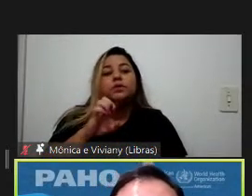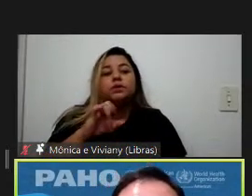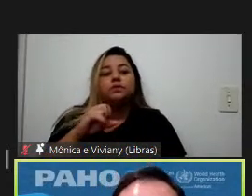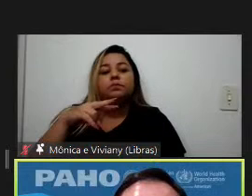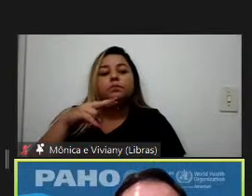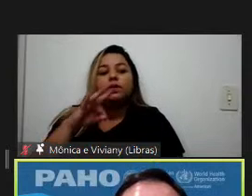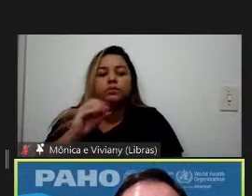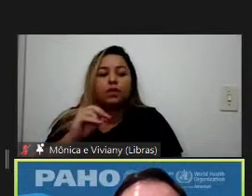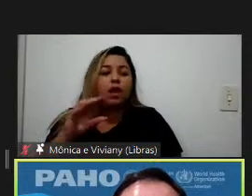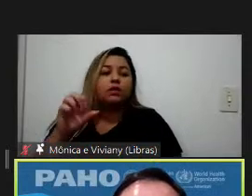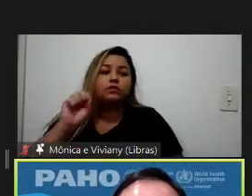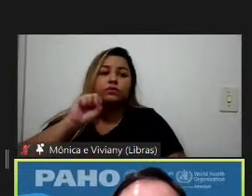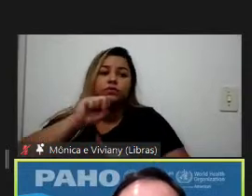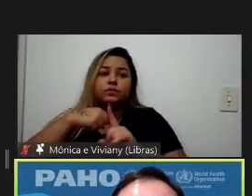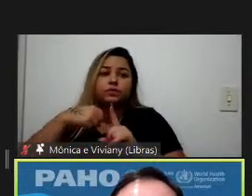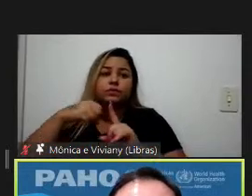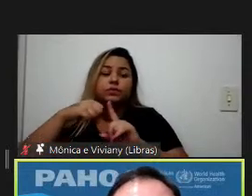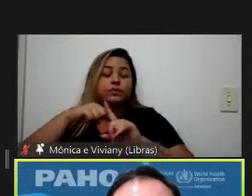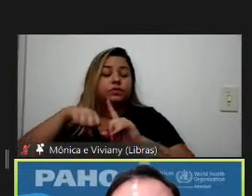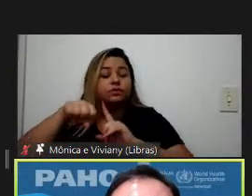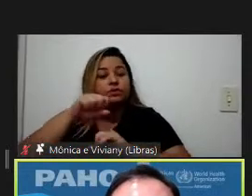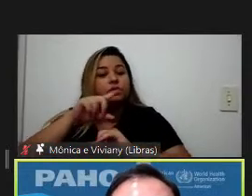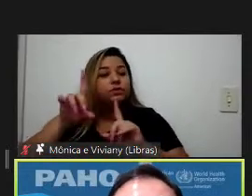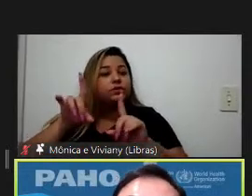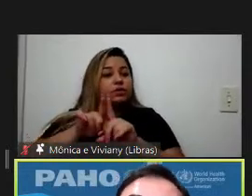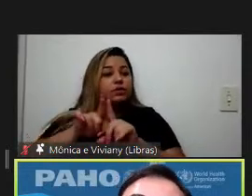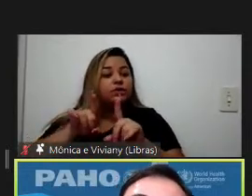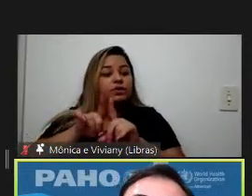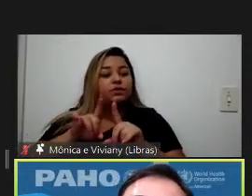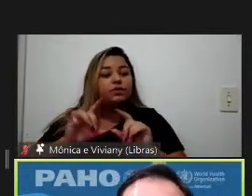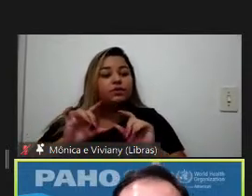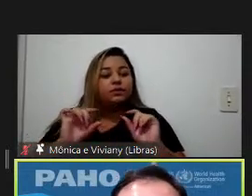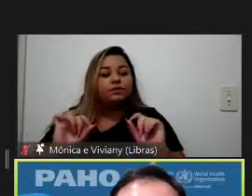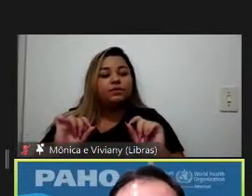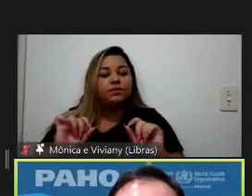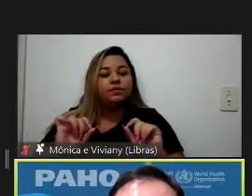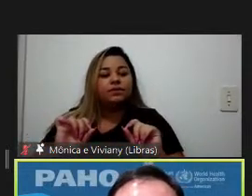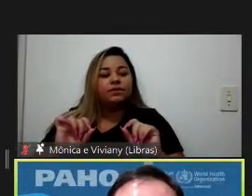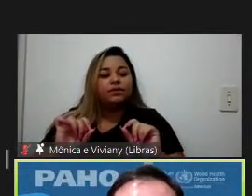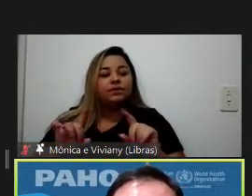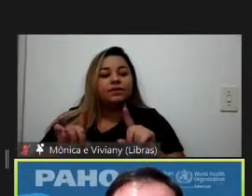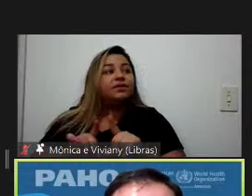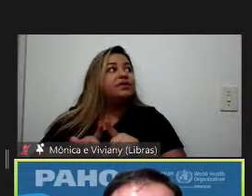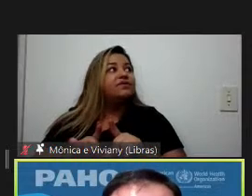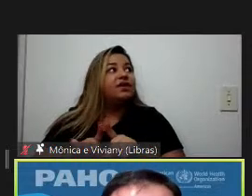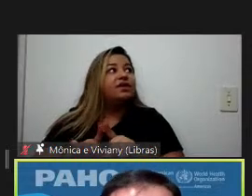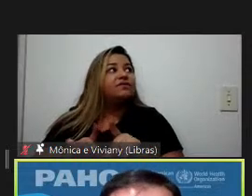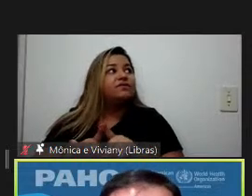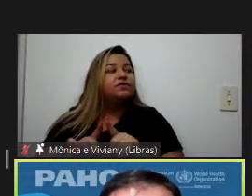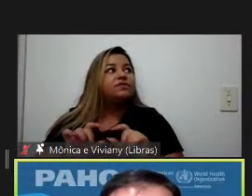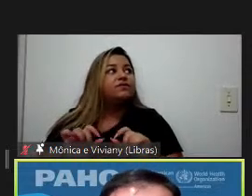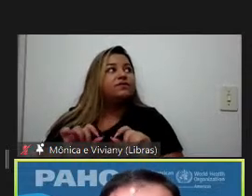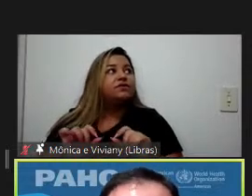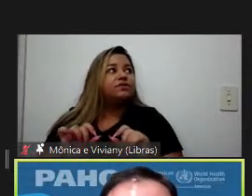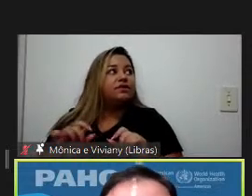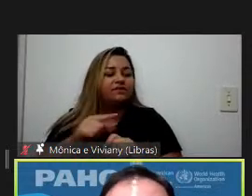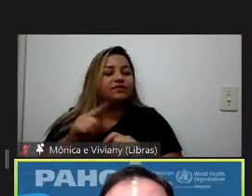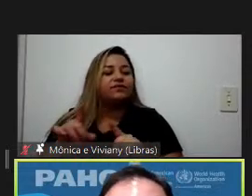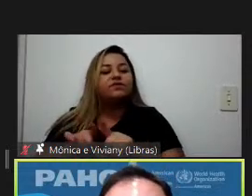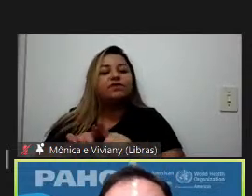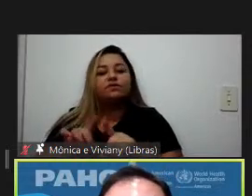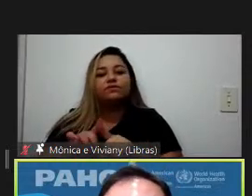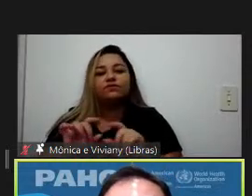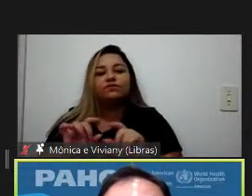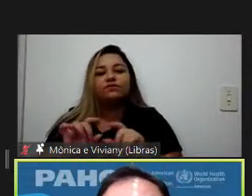the impact that this has in this society and also about the control of these diseases that are